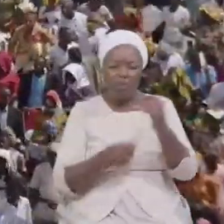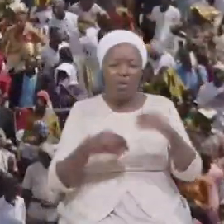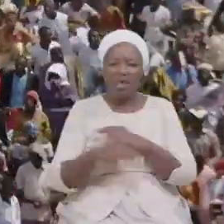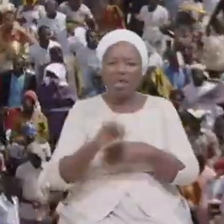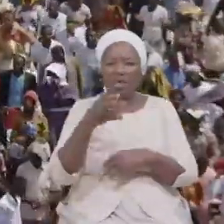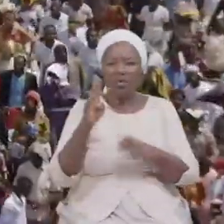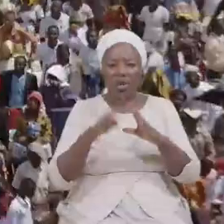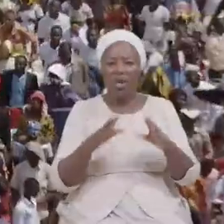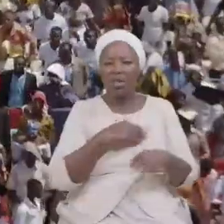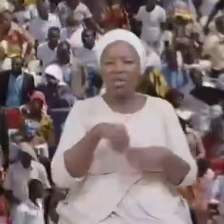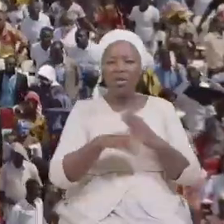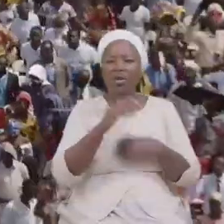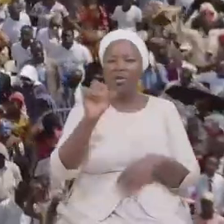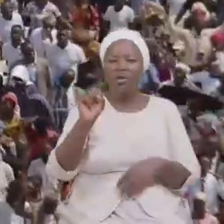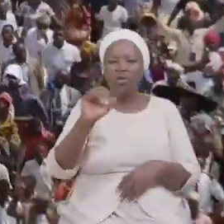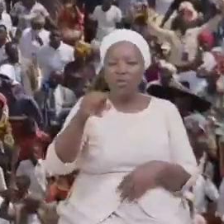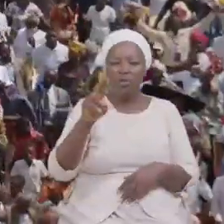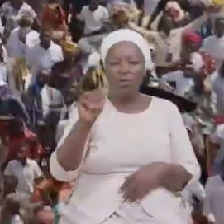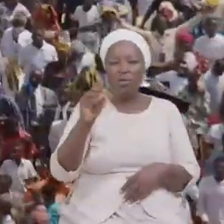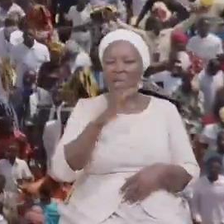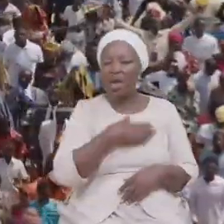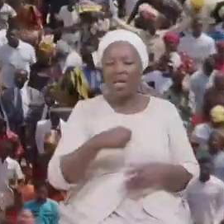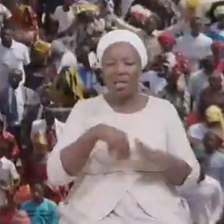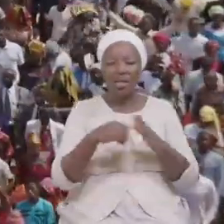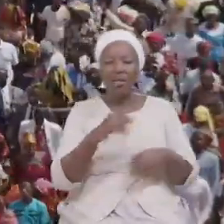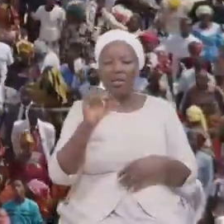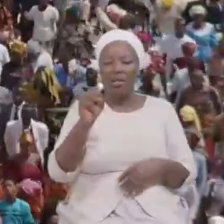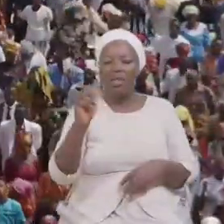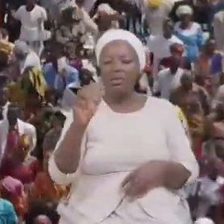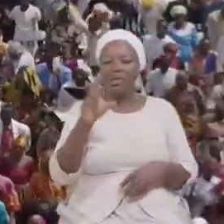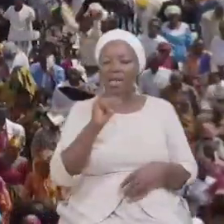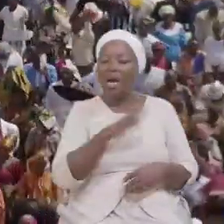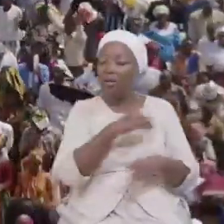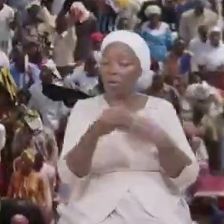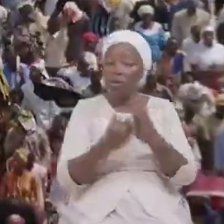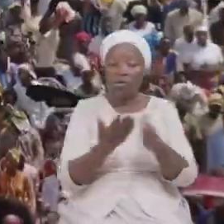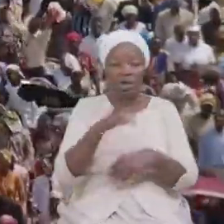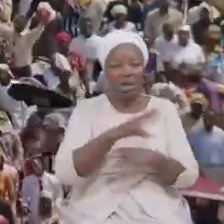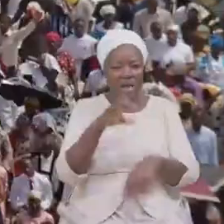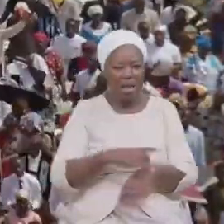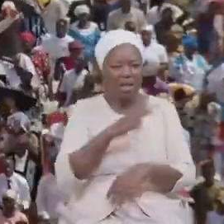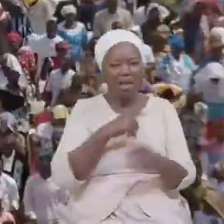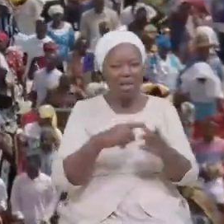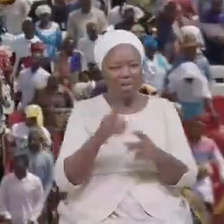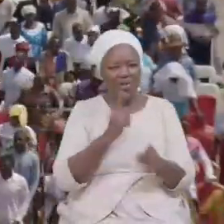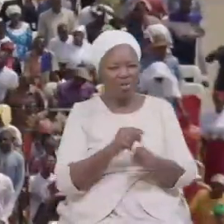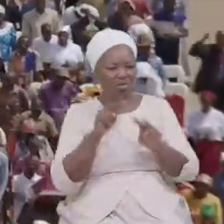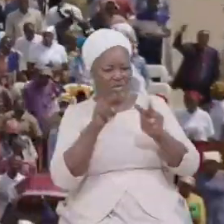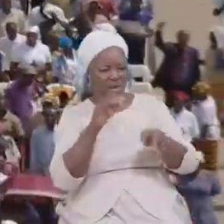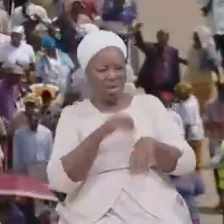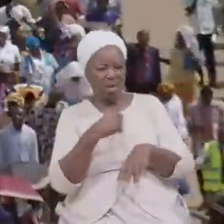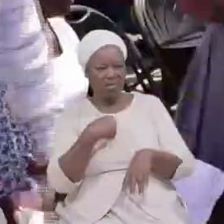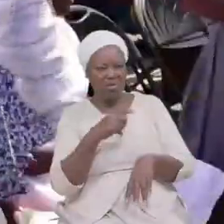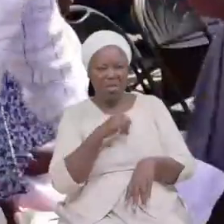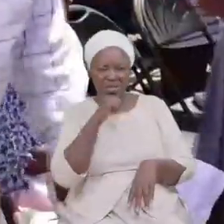Judea, in Samaria, unto the uttermost part of the earth. Are you just looking at me? We don't get it by just